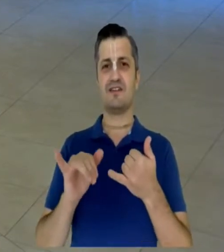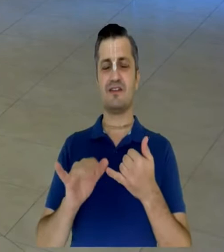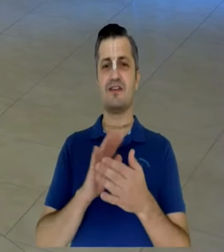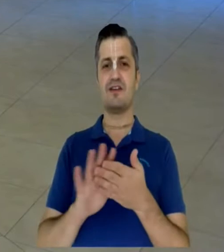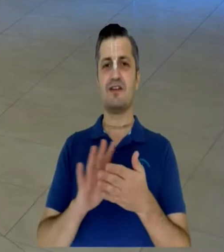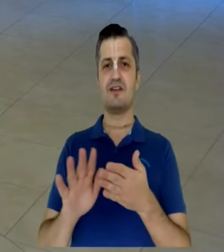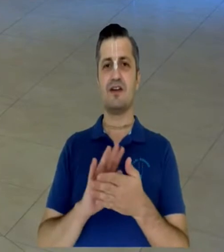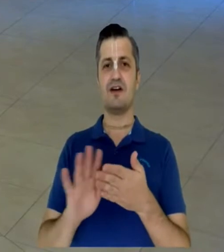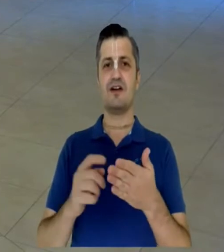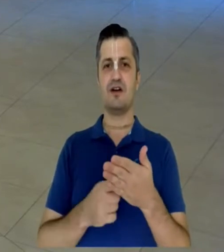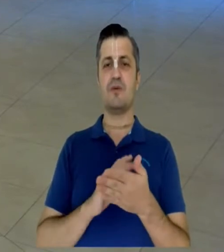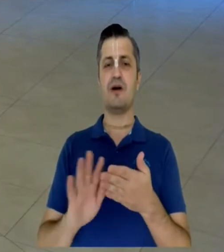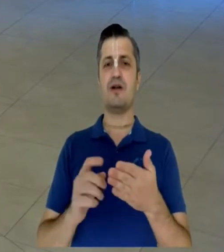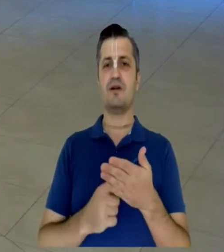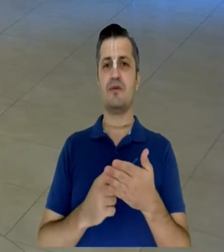Hare.